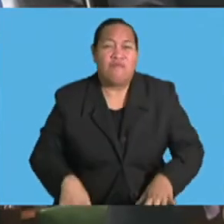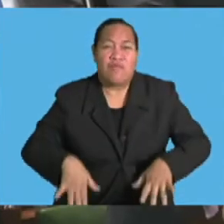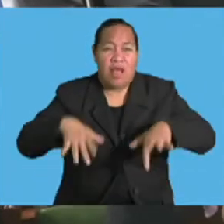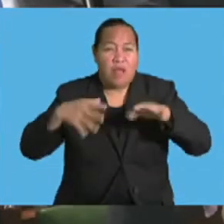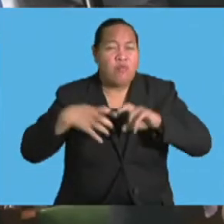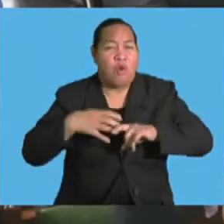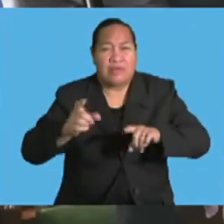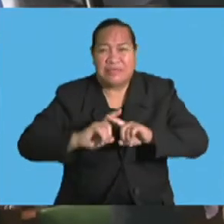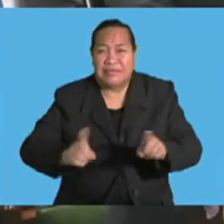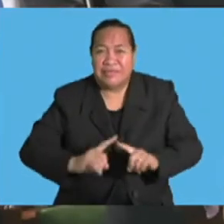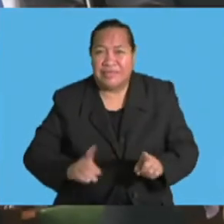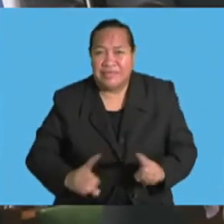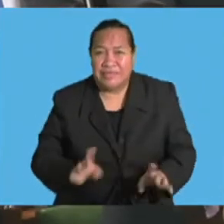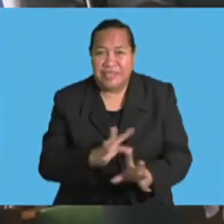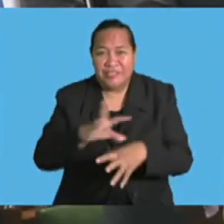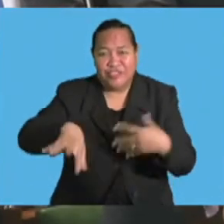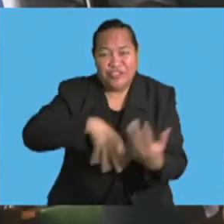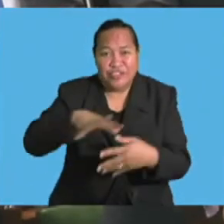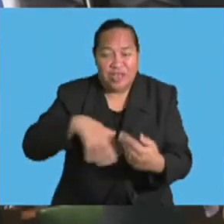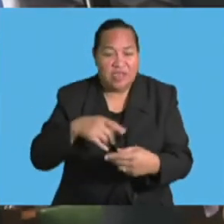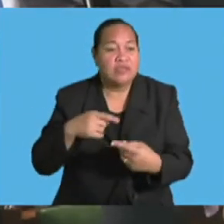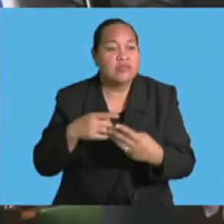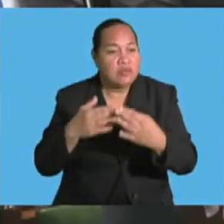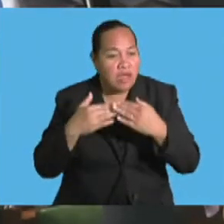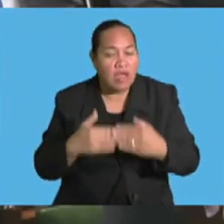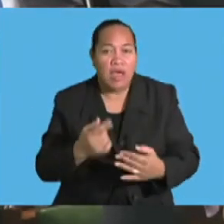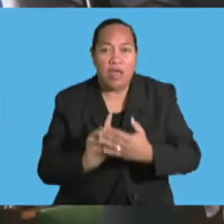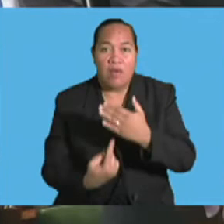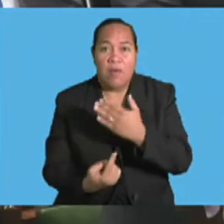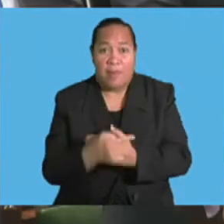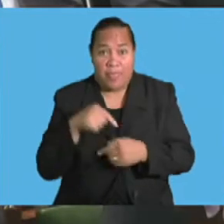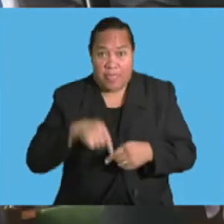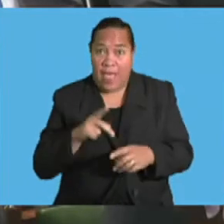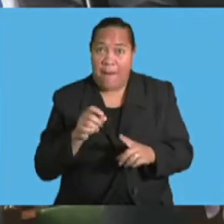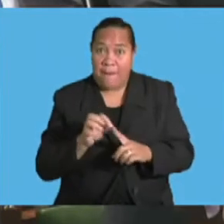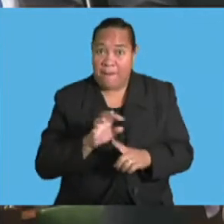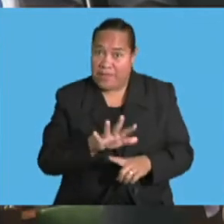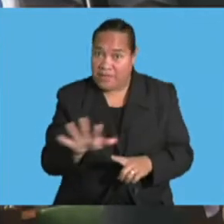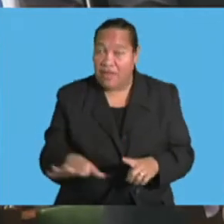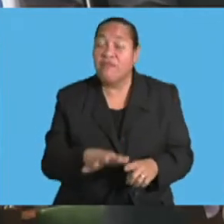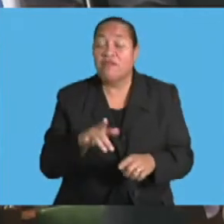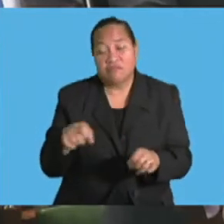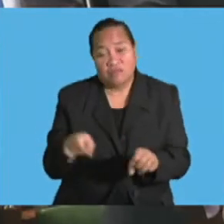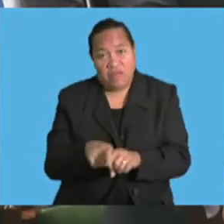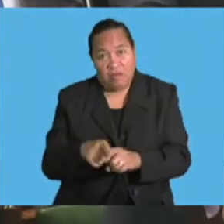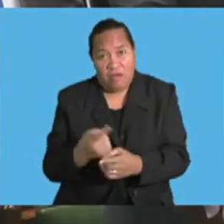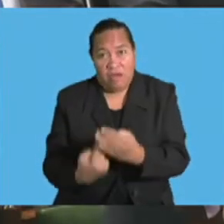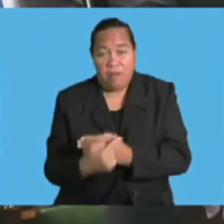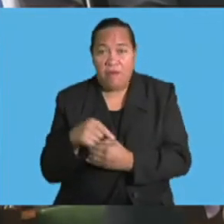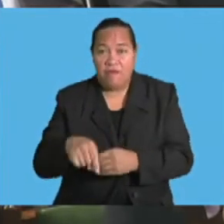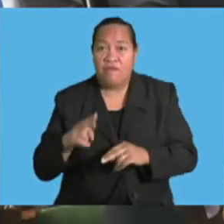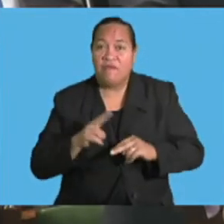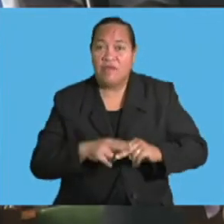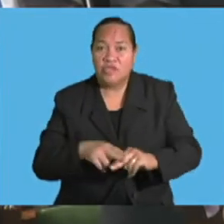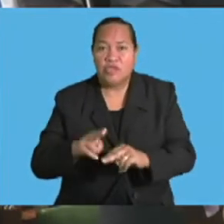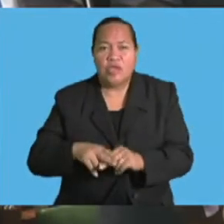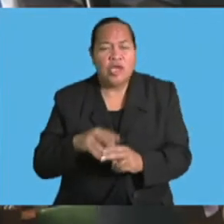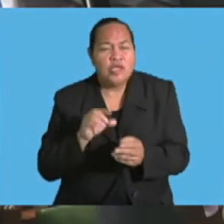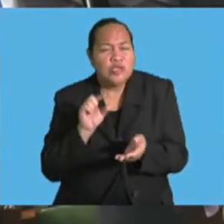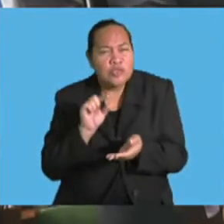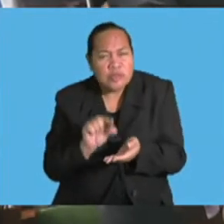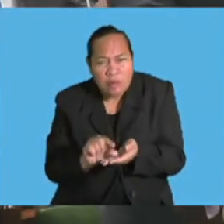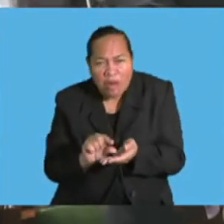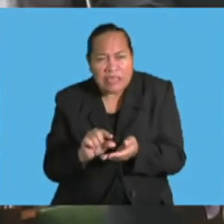world's ability to feed itself. And here in the vast Pacific sits our beloved Fiji, small and increasingly vulnerable as we scan the